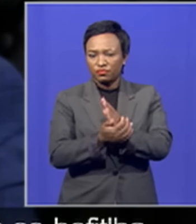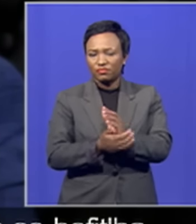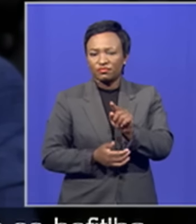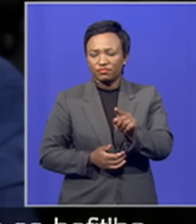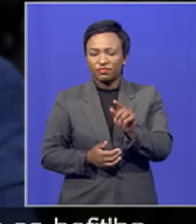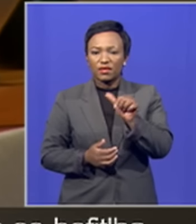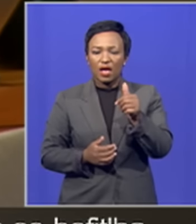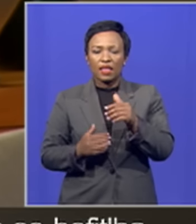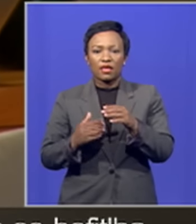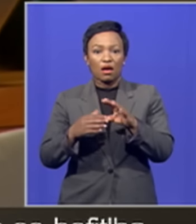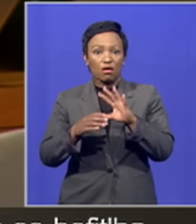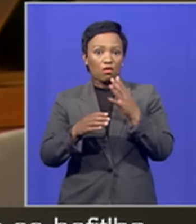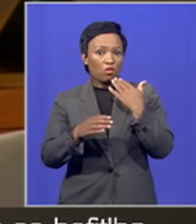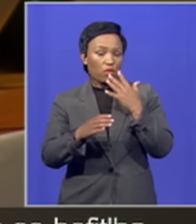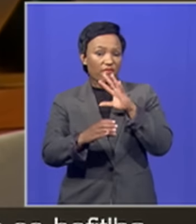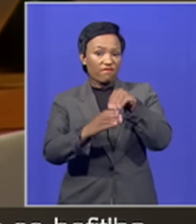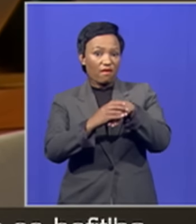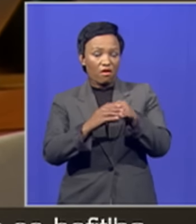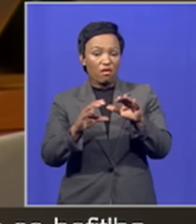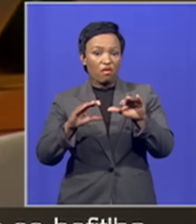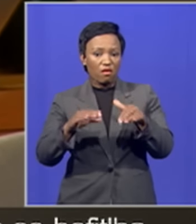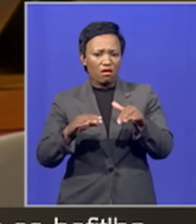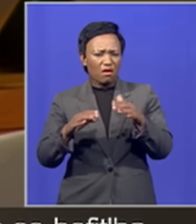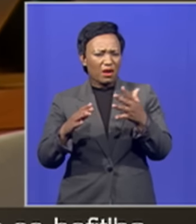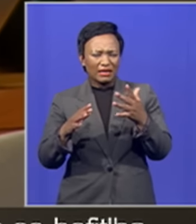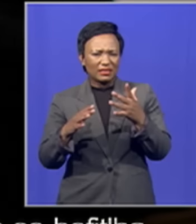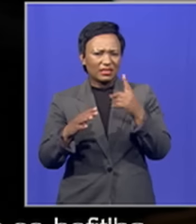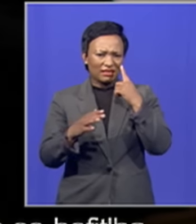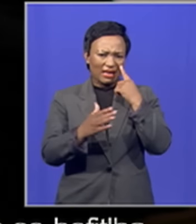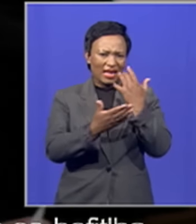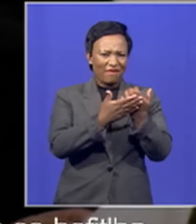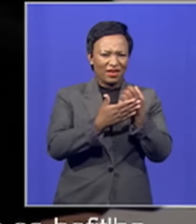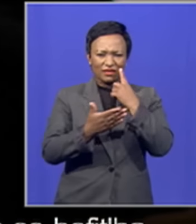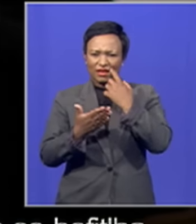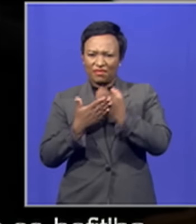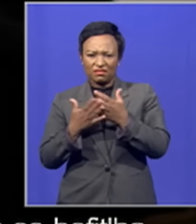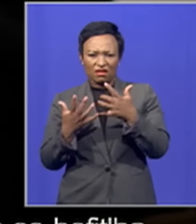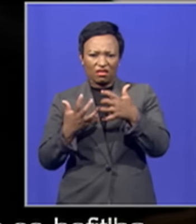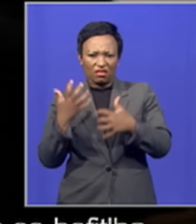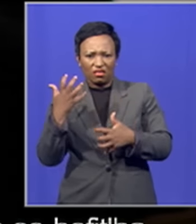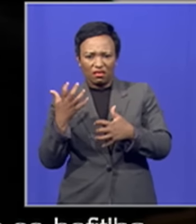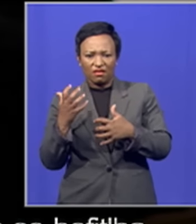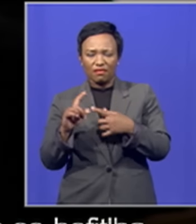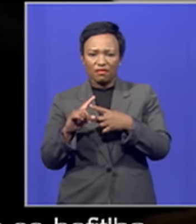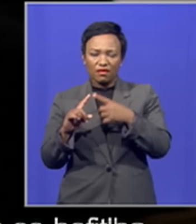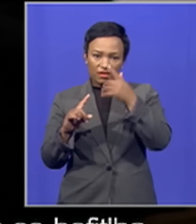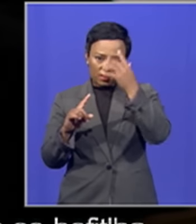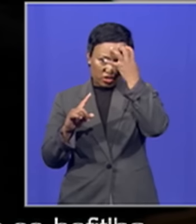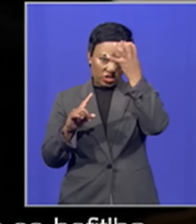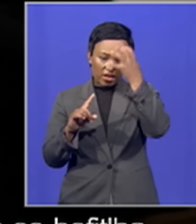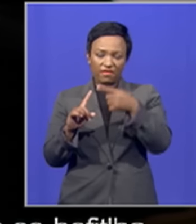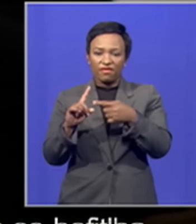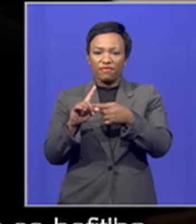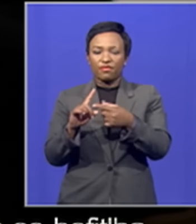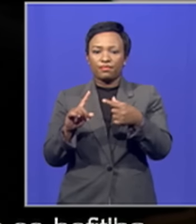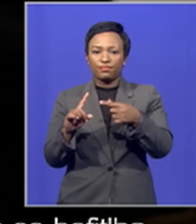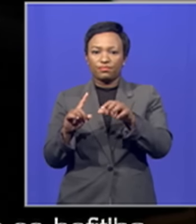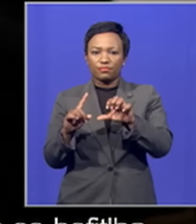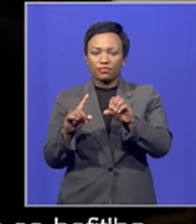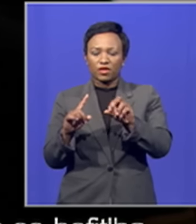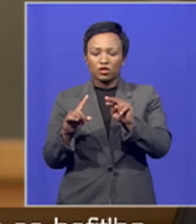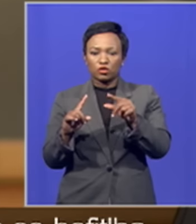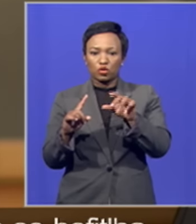ba ba megang ba tsweletse go neelana ka bopaki jo bo sa tsamaelaneng. Chief George Raftopoulos se o neng a fofisa helicoptera go